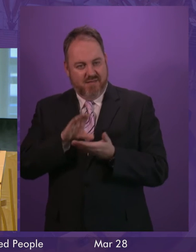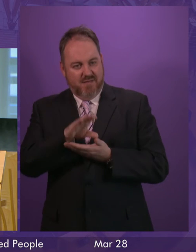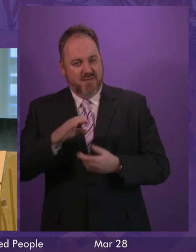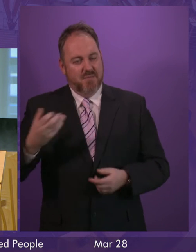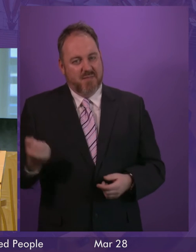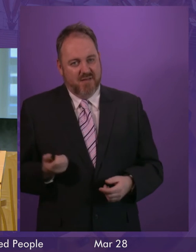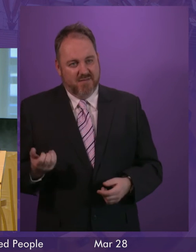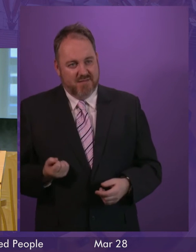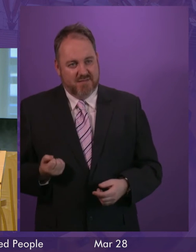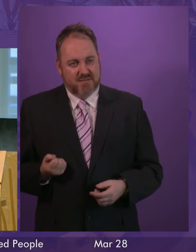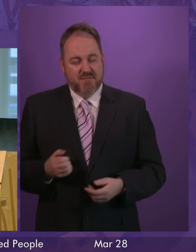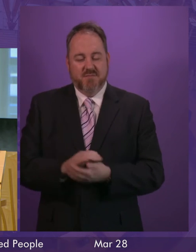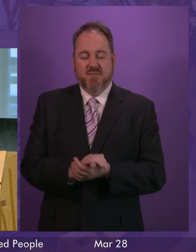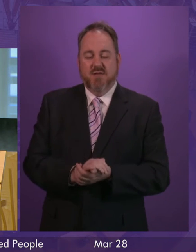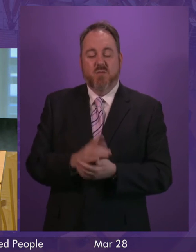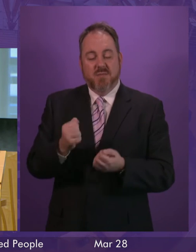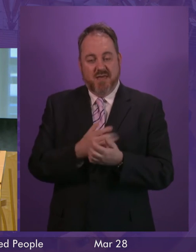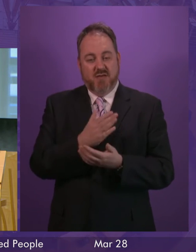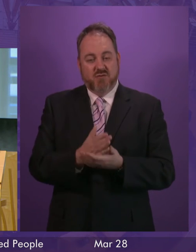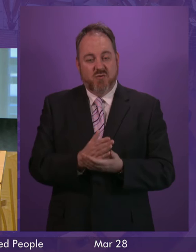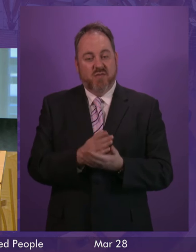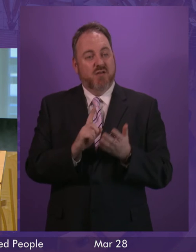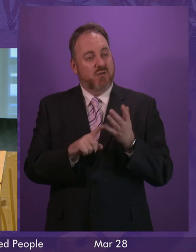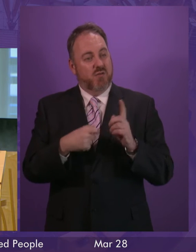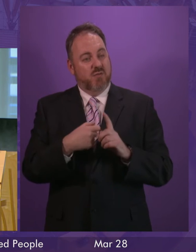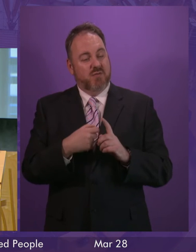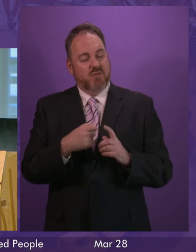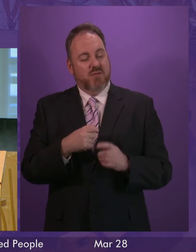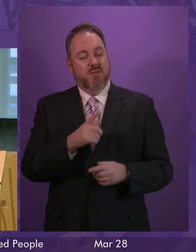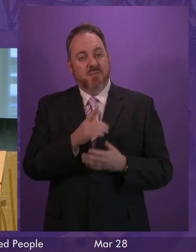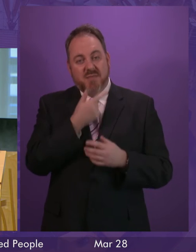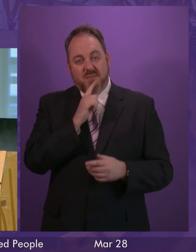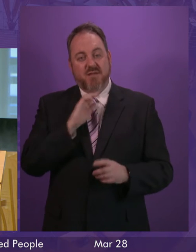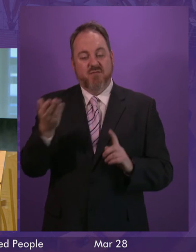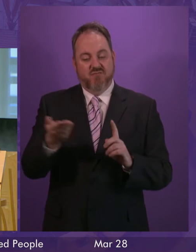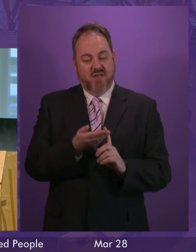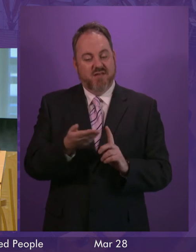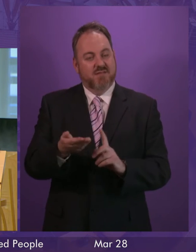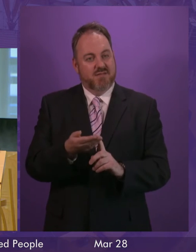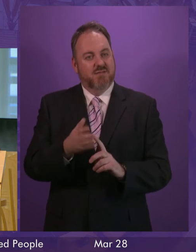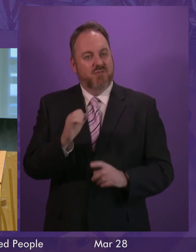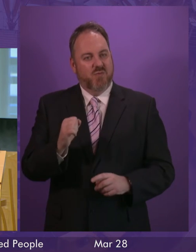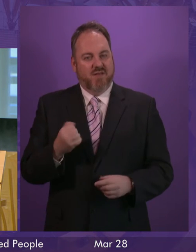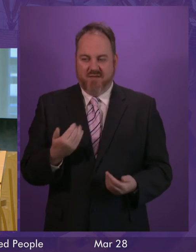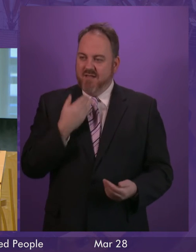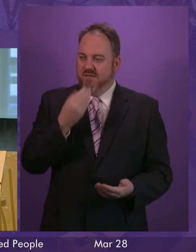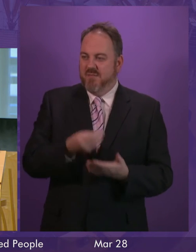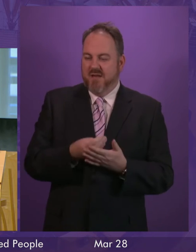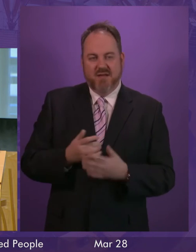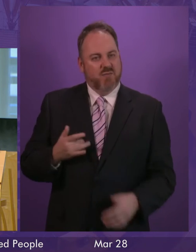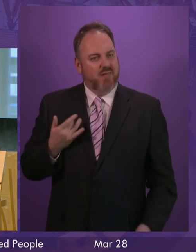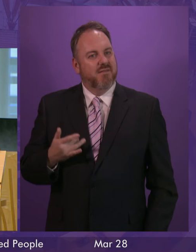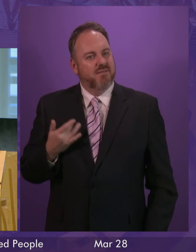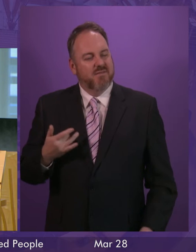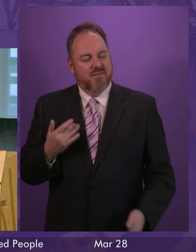ensuring disabled people have an income they can live on is just one aspect of realising the human rights of Scotland's disabled people. The delivery plan sets out 93